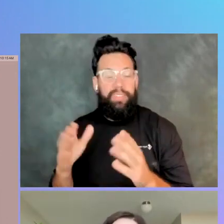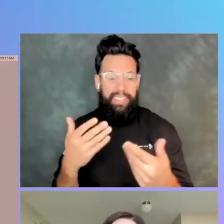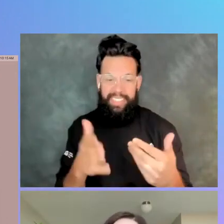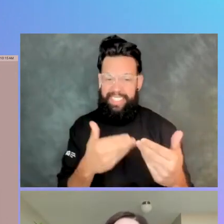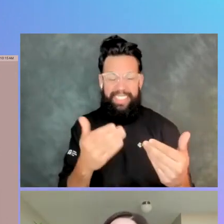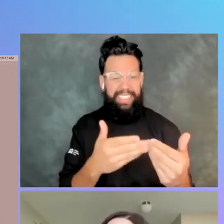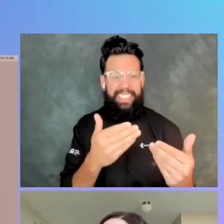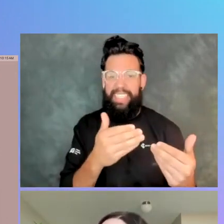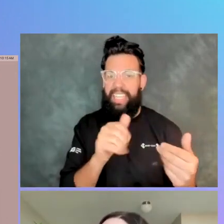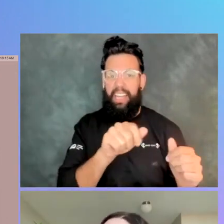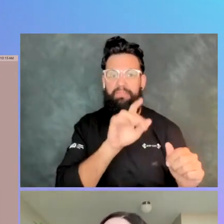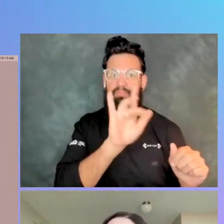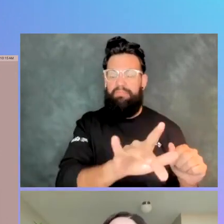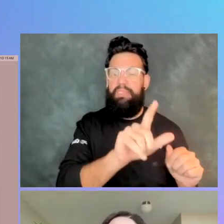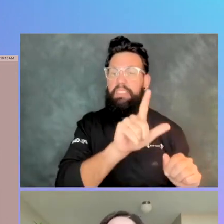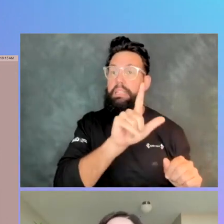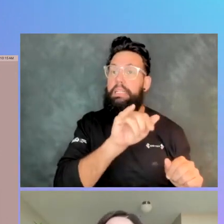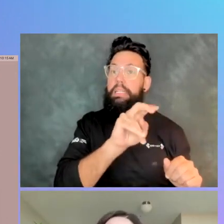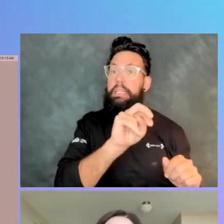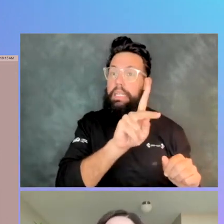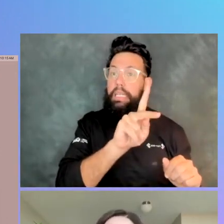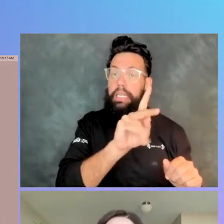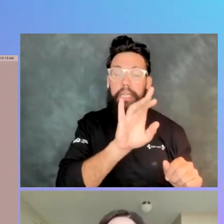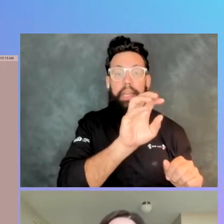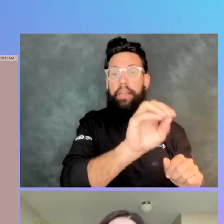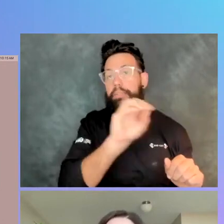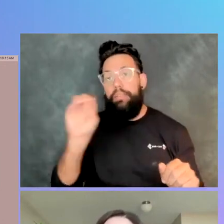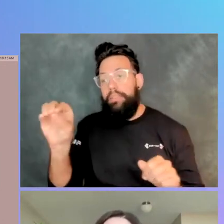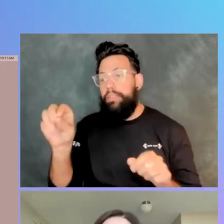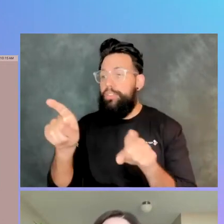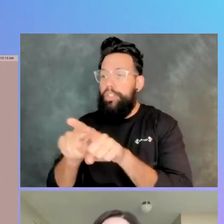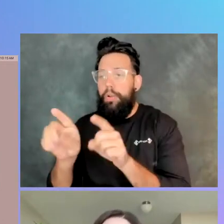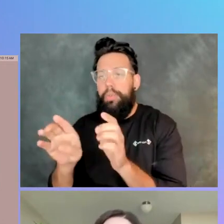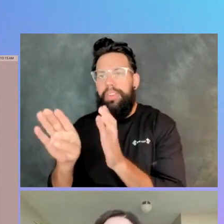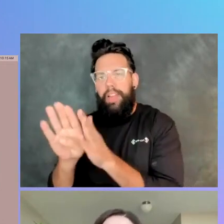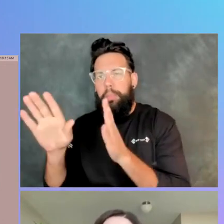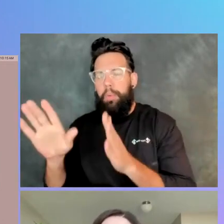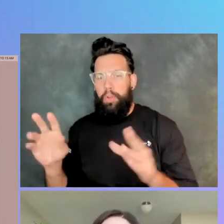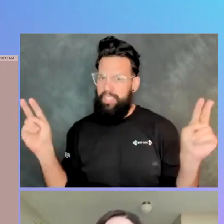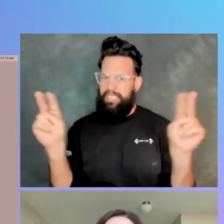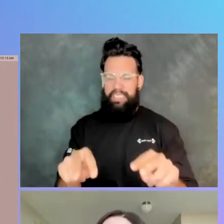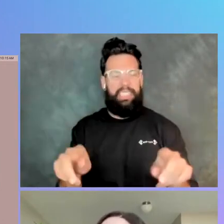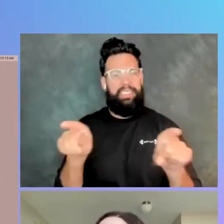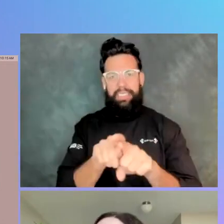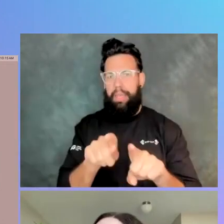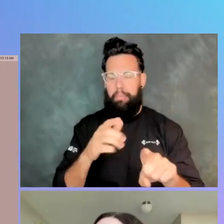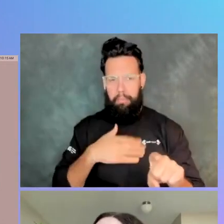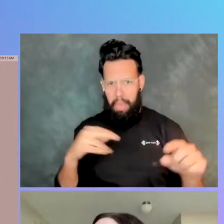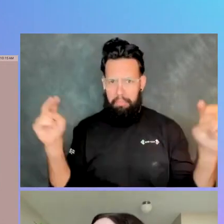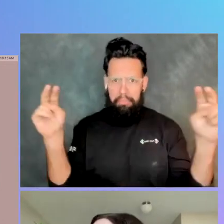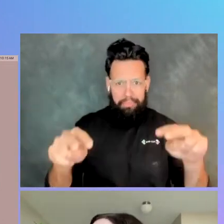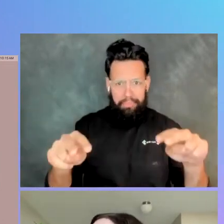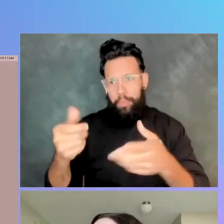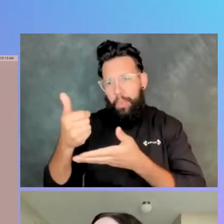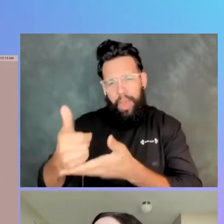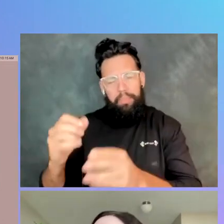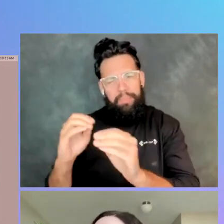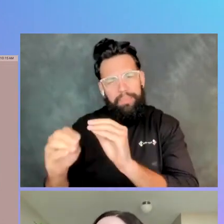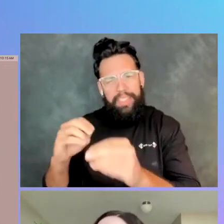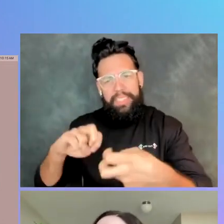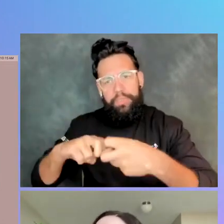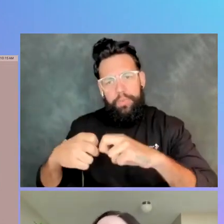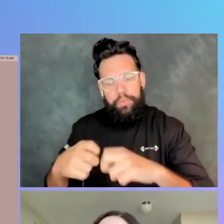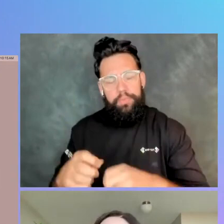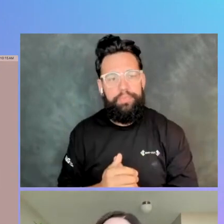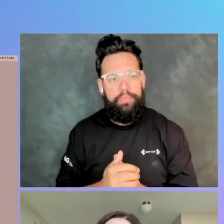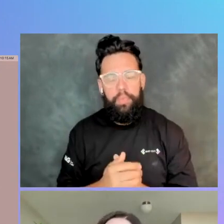a link that a developer can then open and come back to the same view and have all this rich information at their disposal to help fix the issue. One last